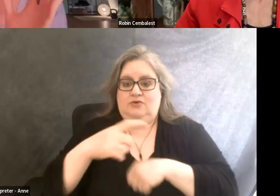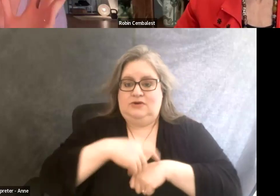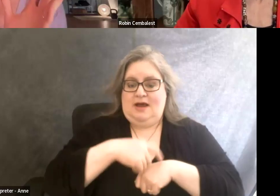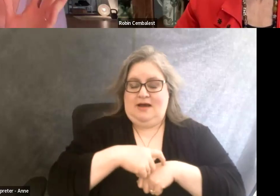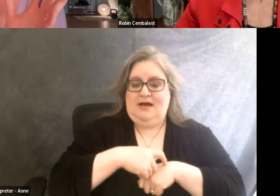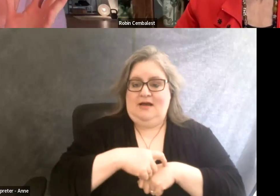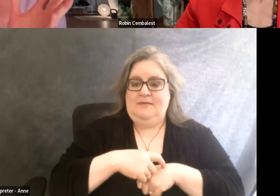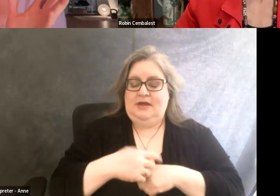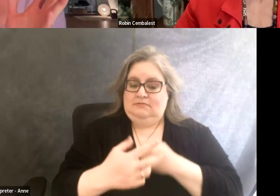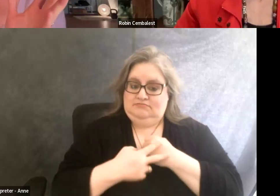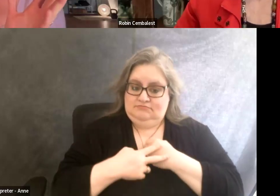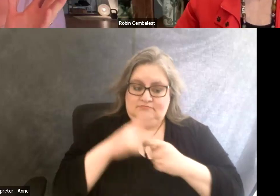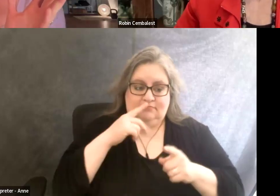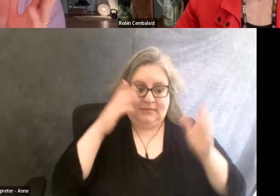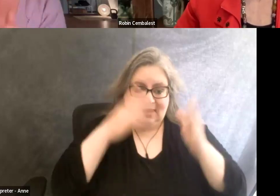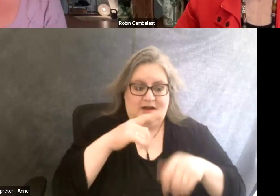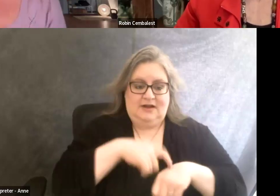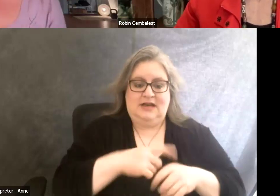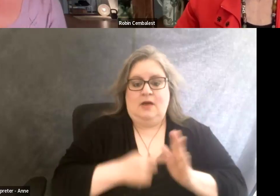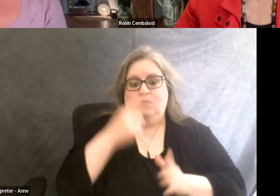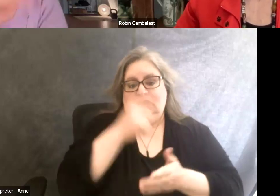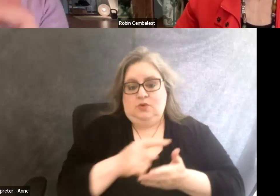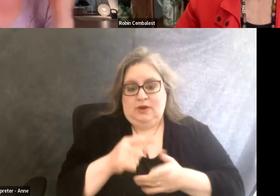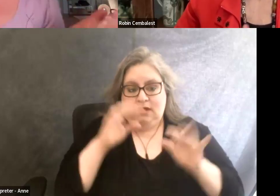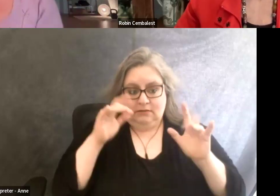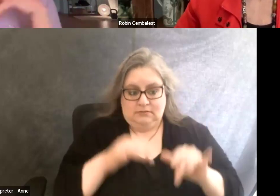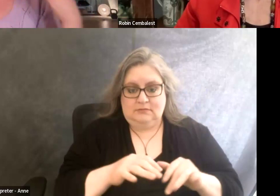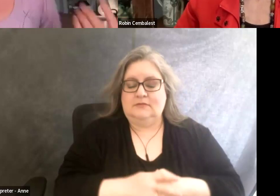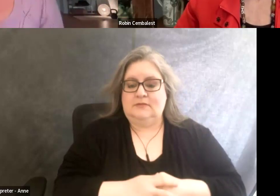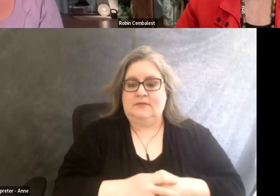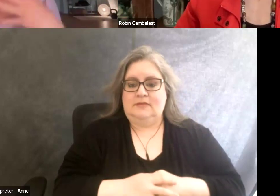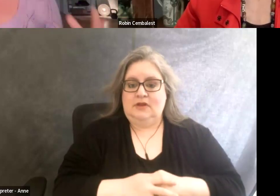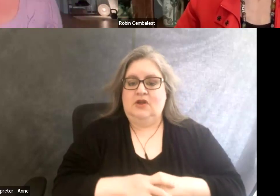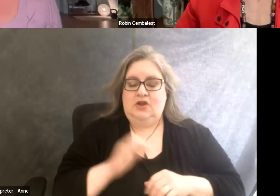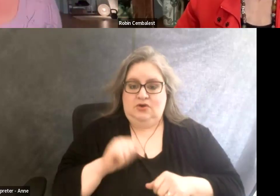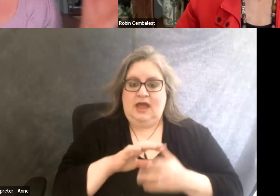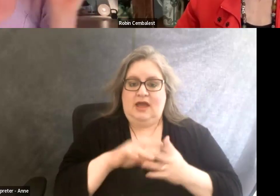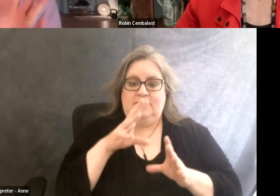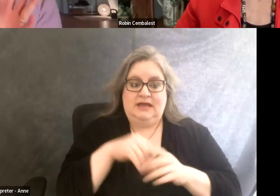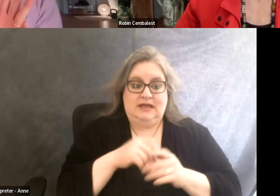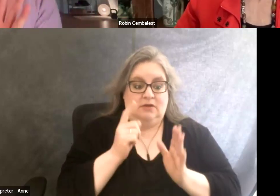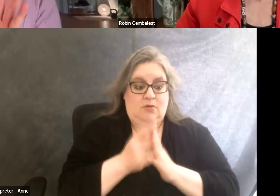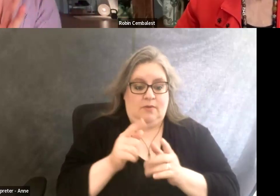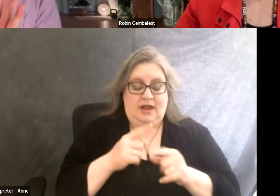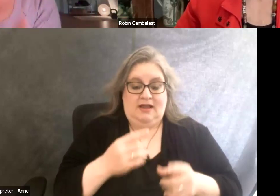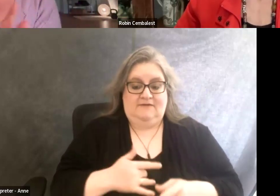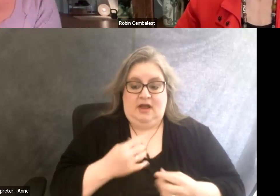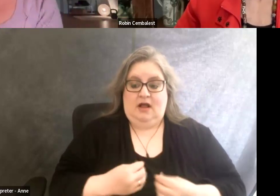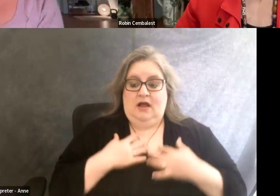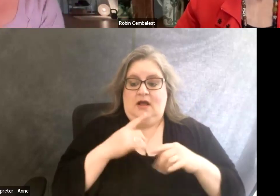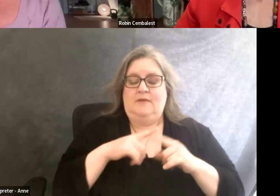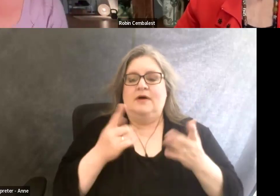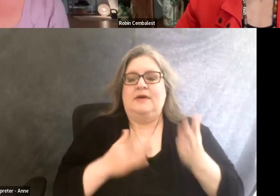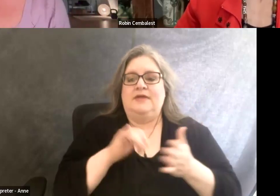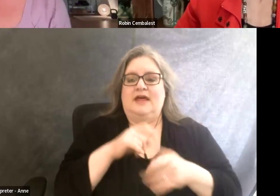is like your dedicated time to do that once a week. You can get in the moment and be inspired, but that might be the time when